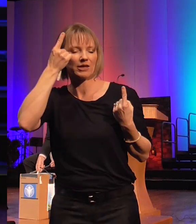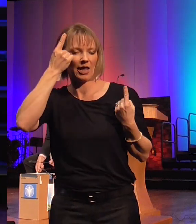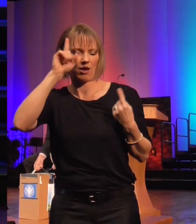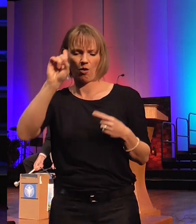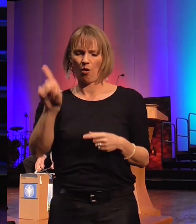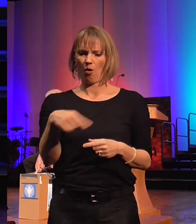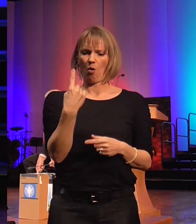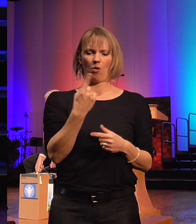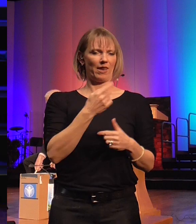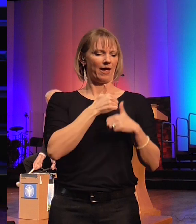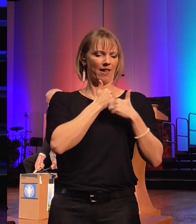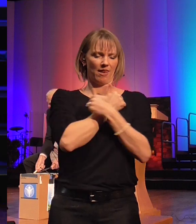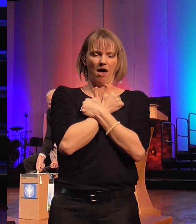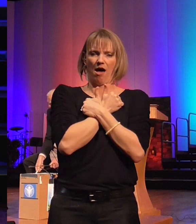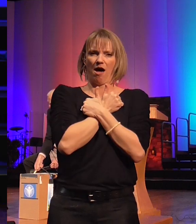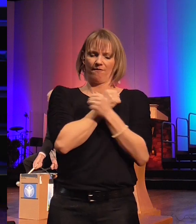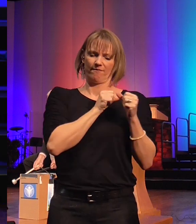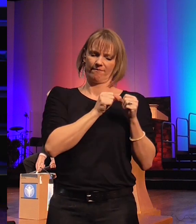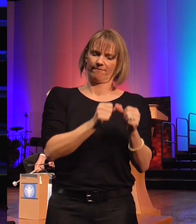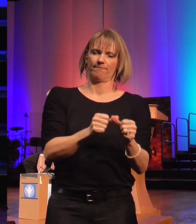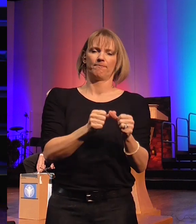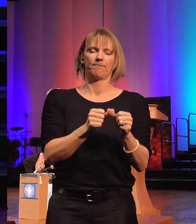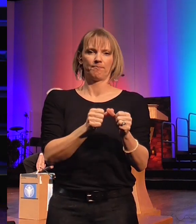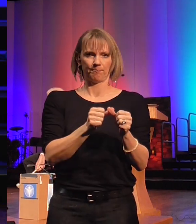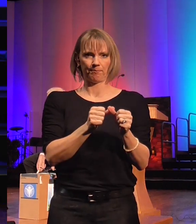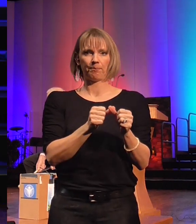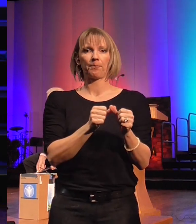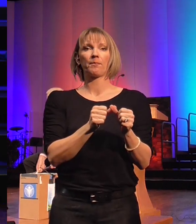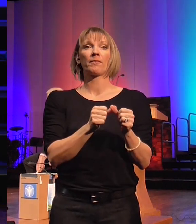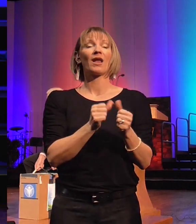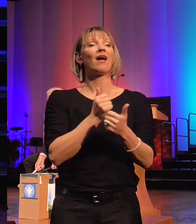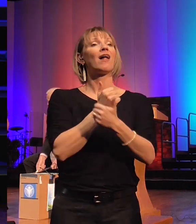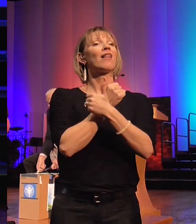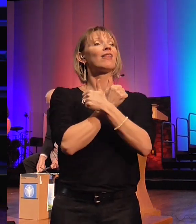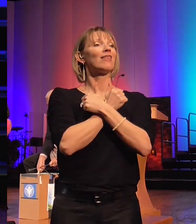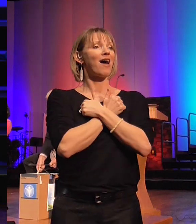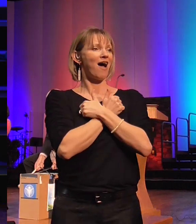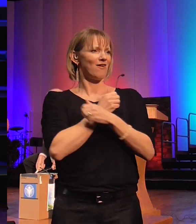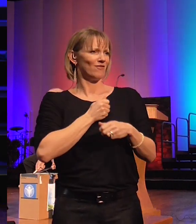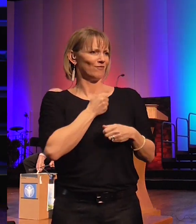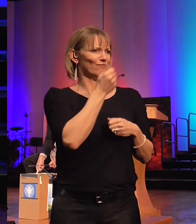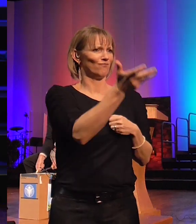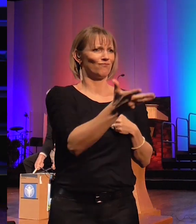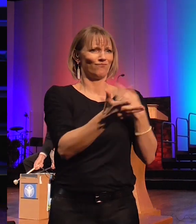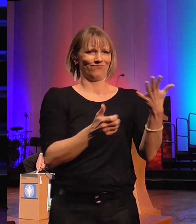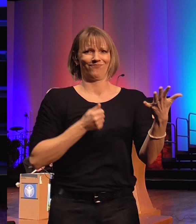love remains. Then we bring this love to every